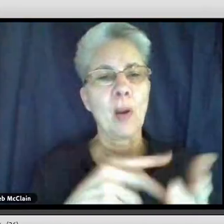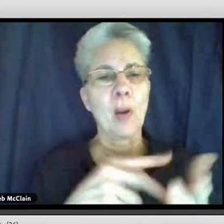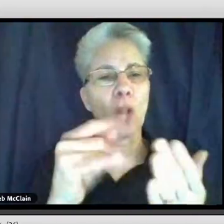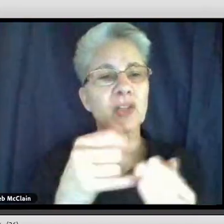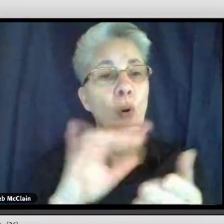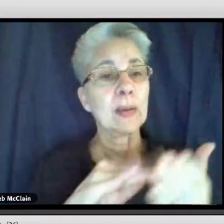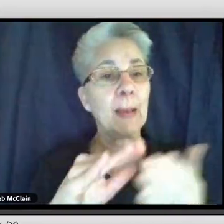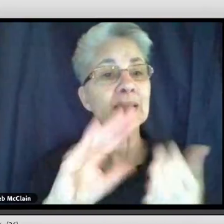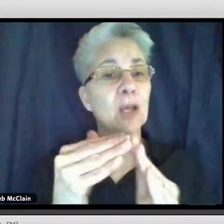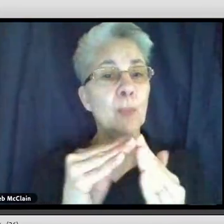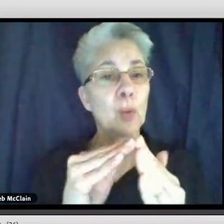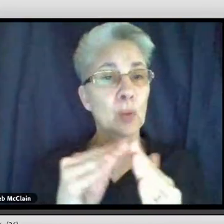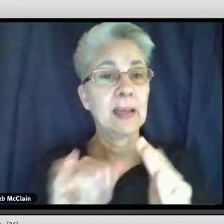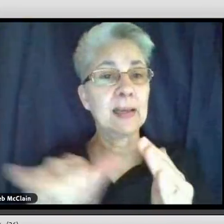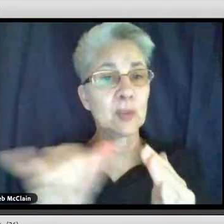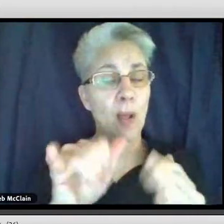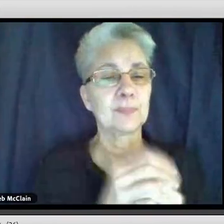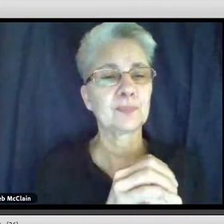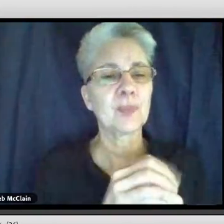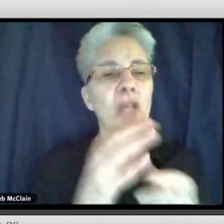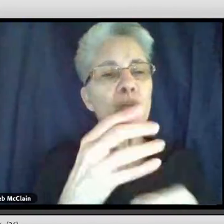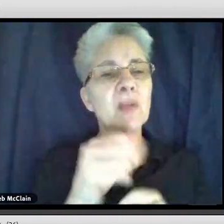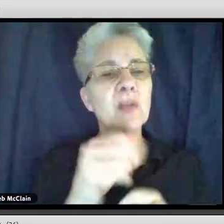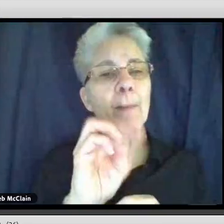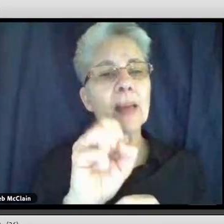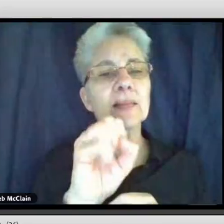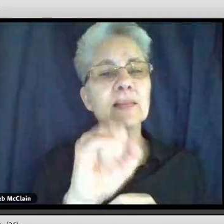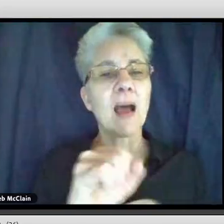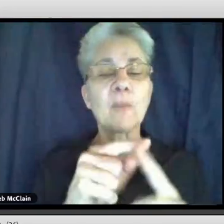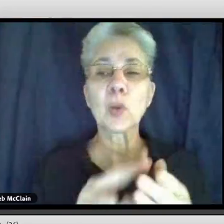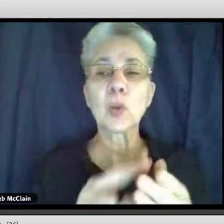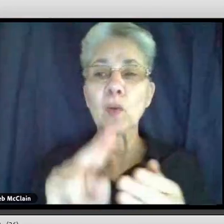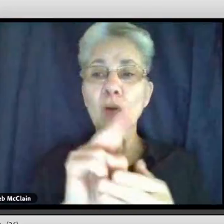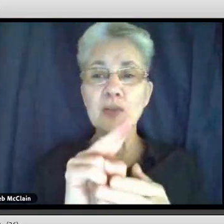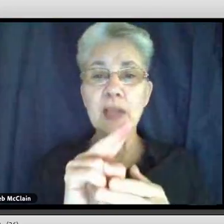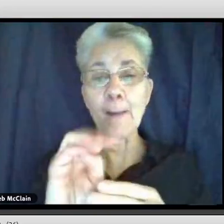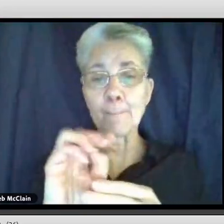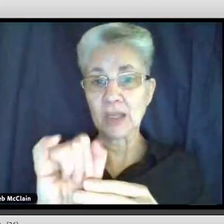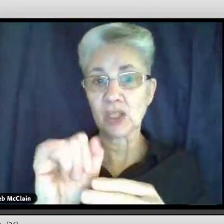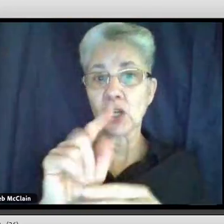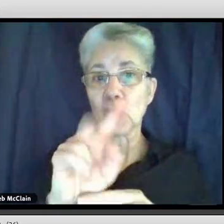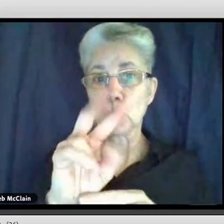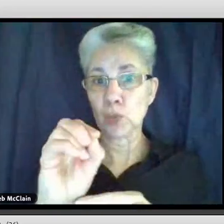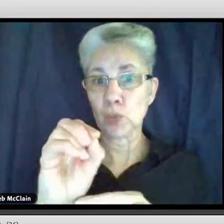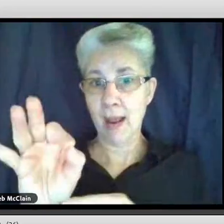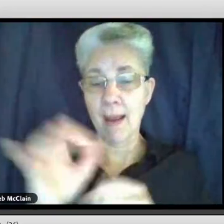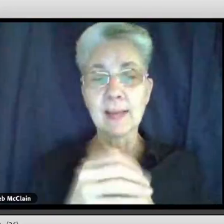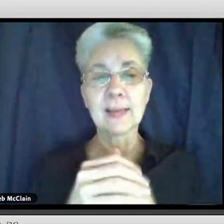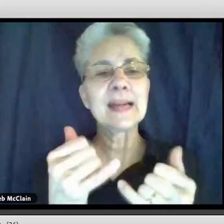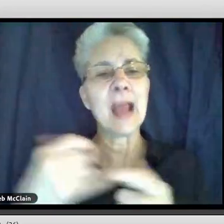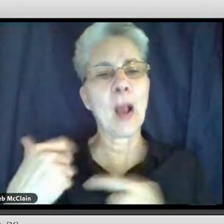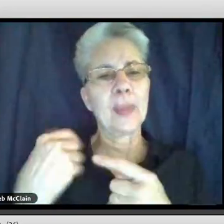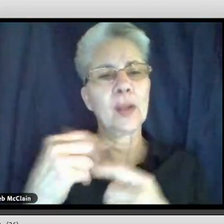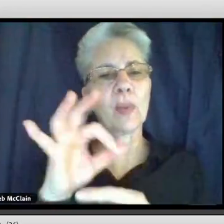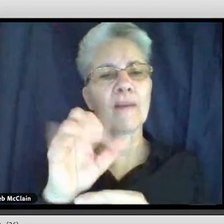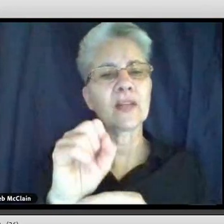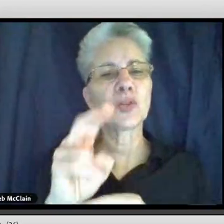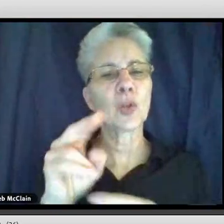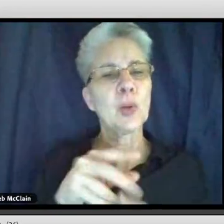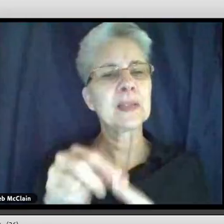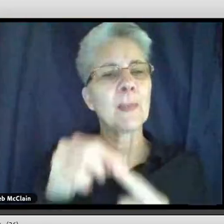in the community. Krystal received her MSI from the University of Michigan in 2009 and has been with FSU